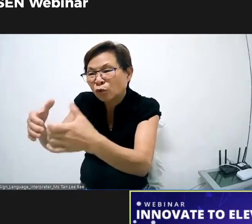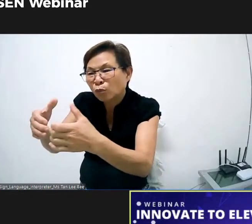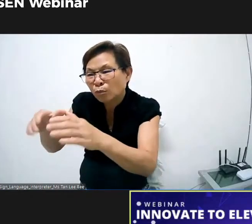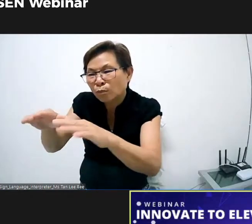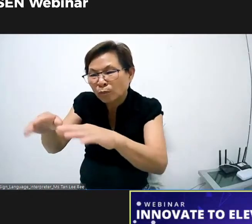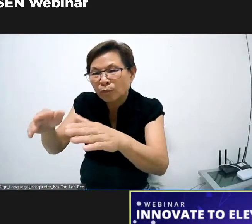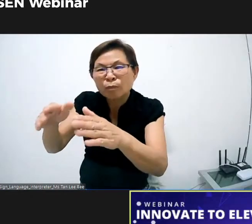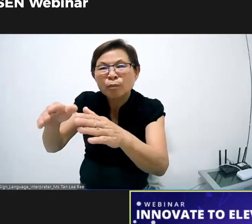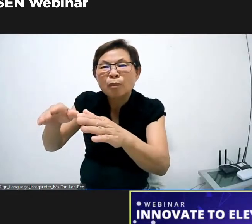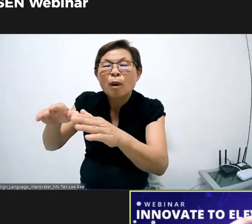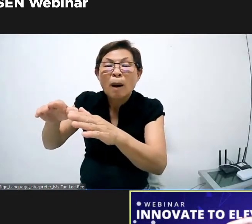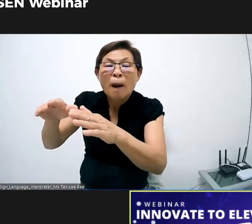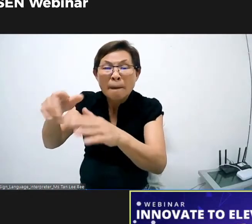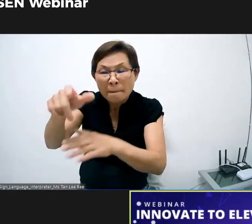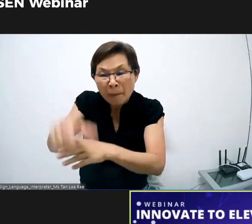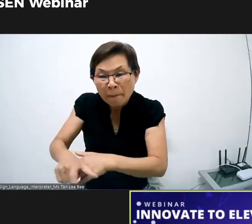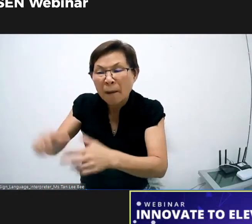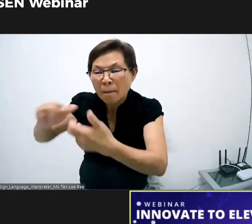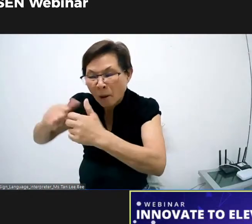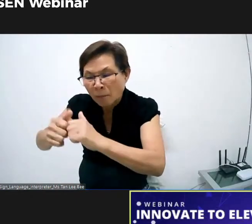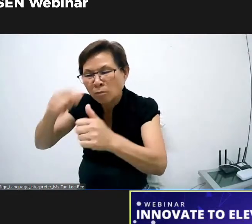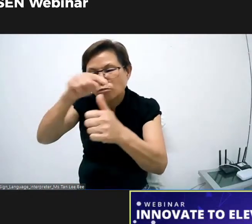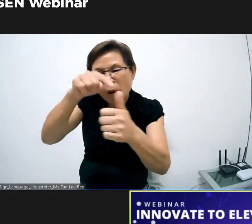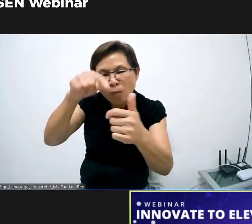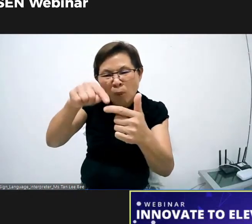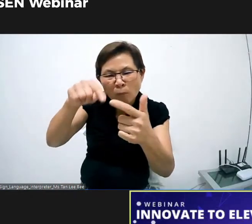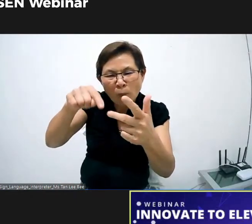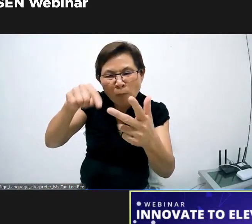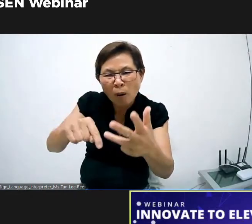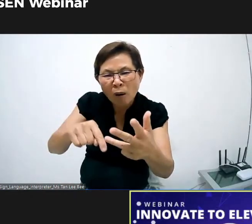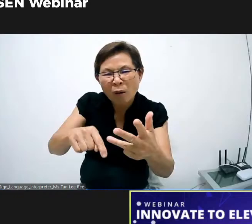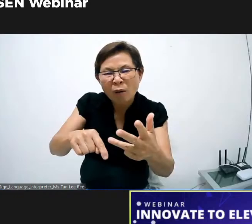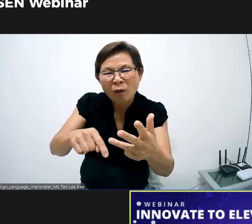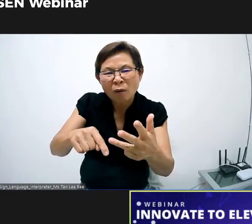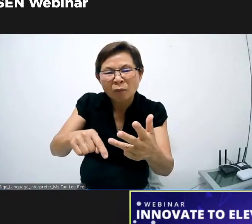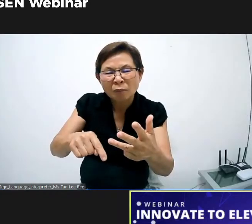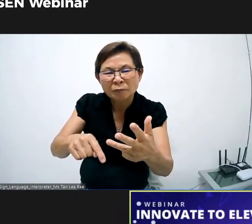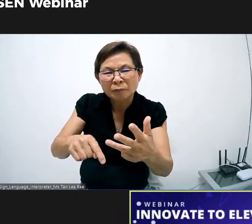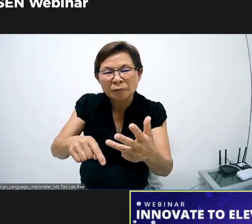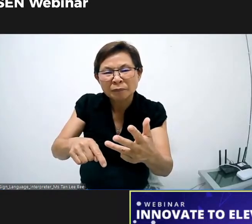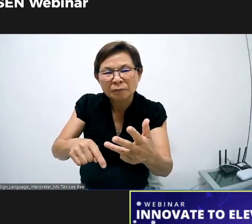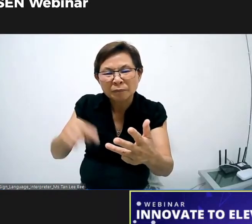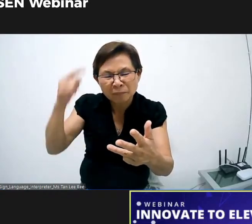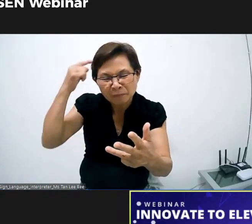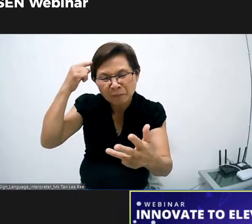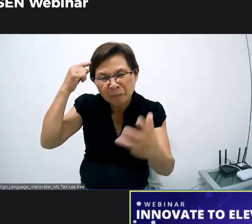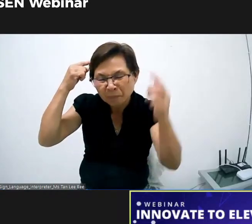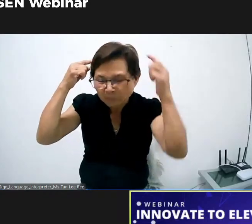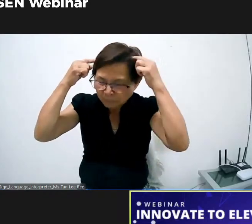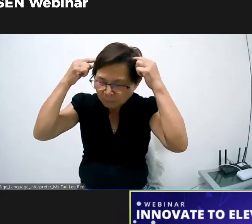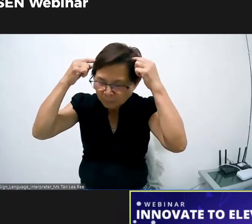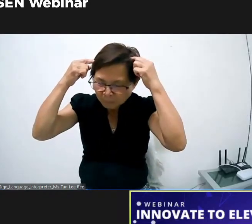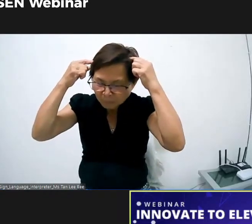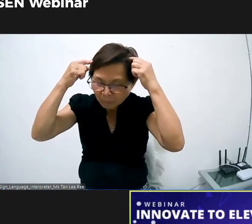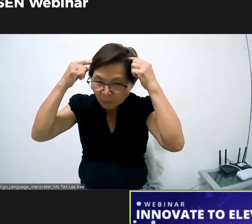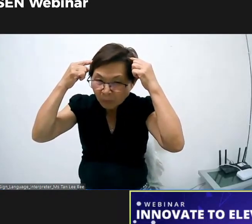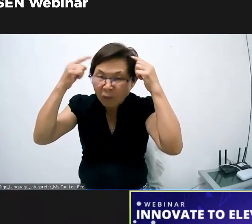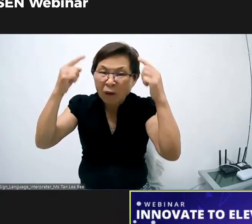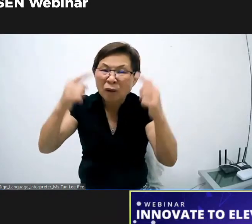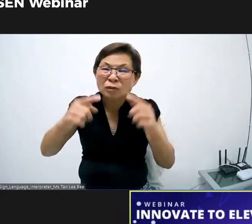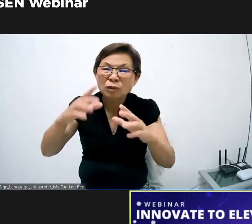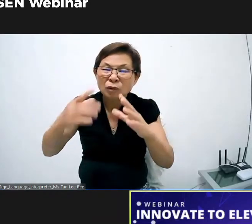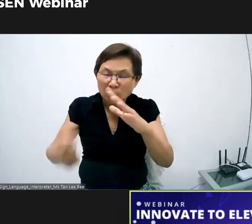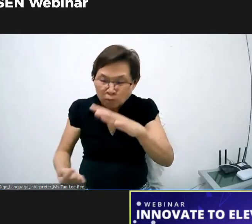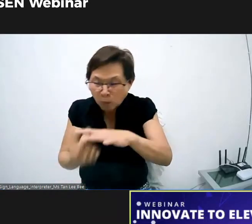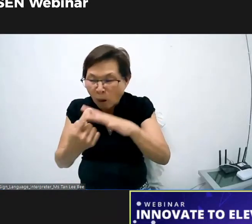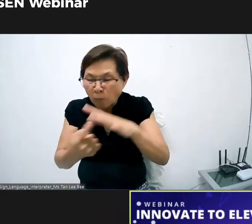what are the problems, and then we have to press our brain to come up with a solution. It involves a lot of